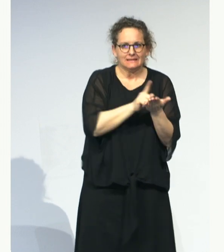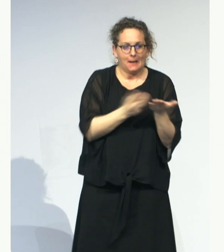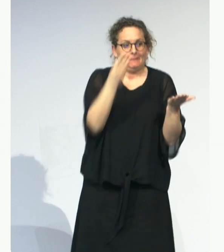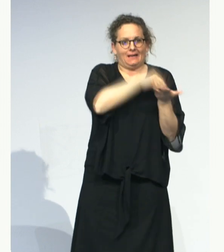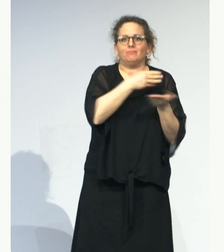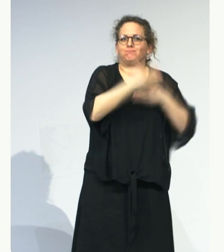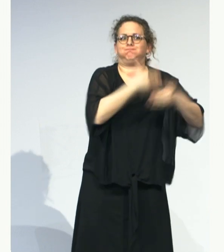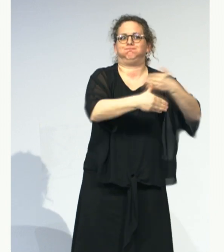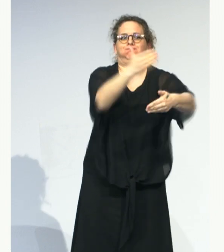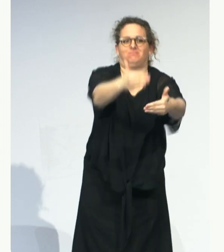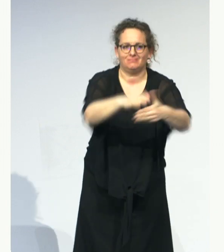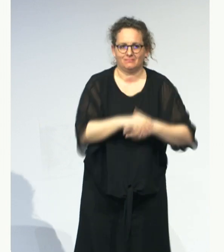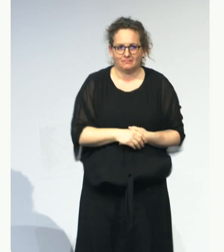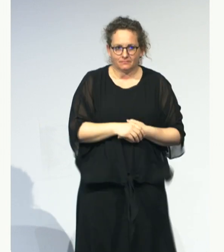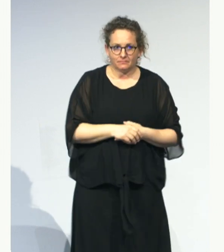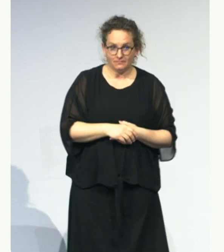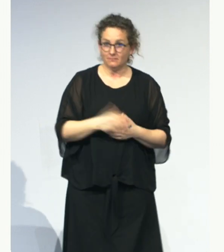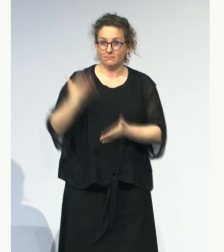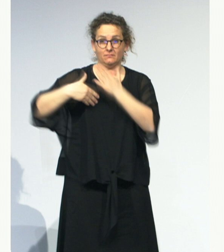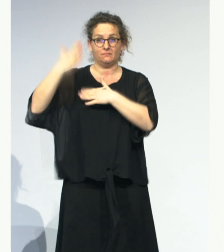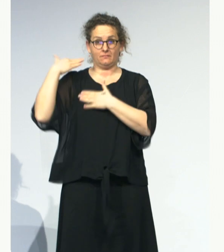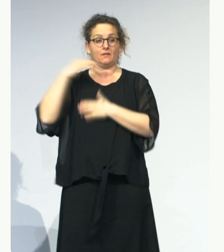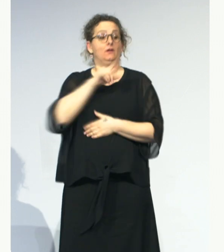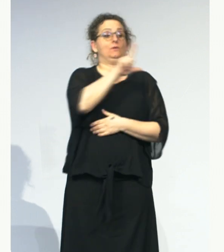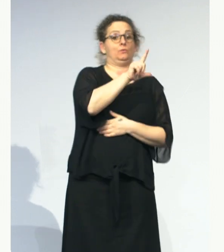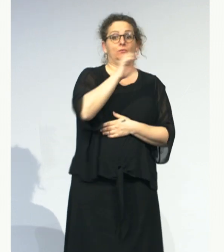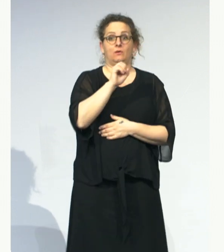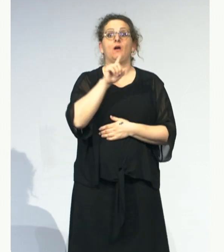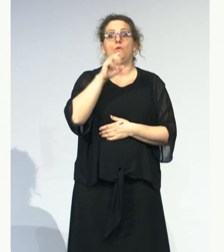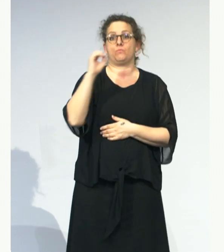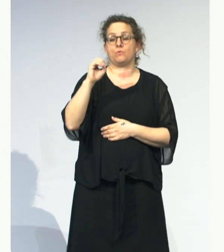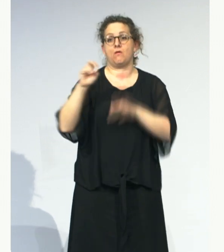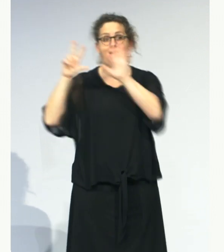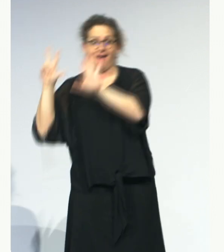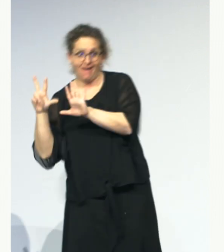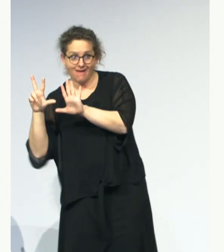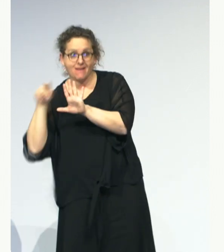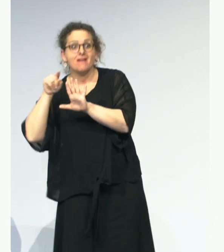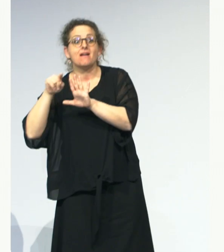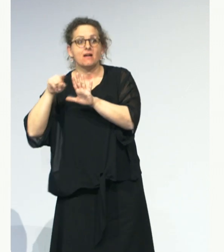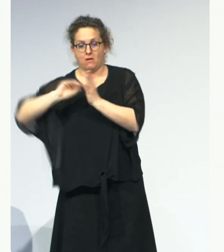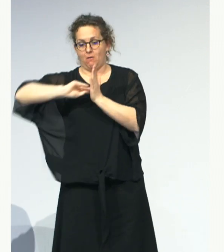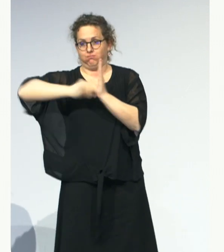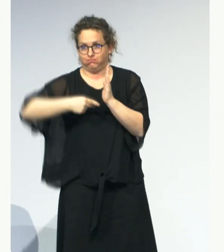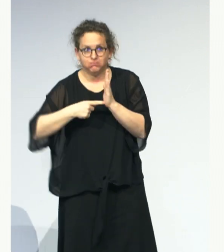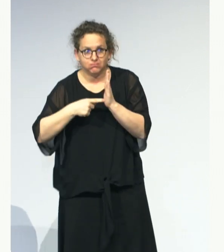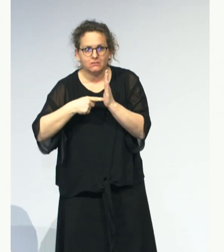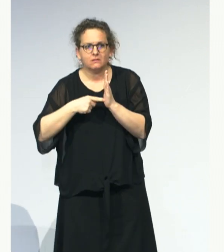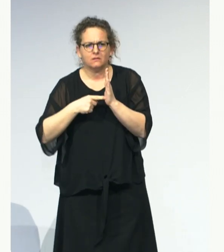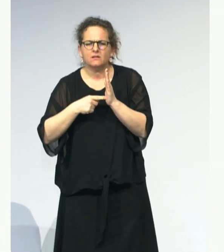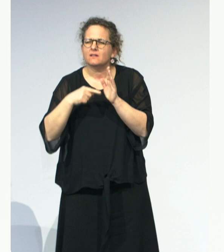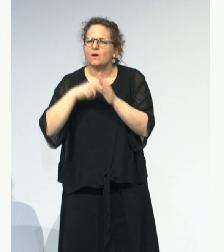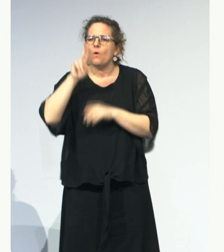with disabilities in society. The next years must be devoted to the intensive